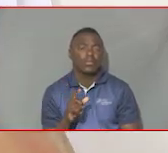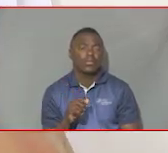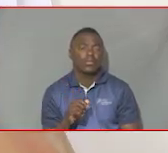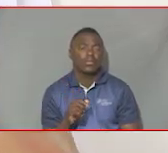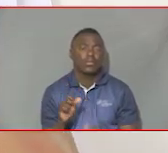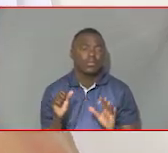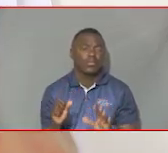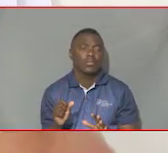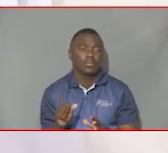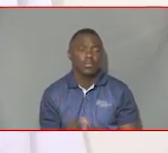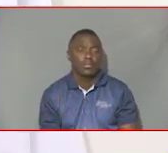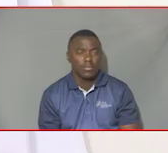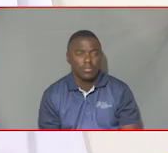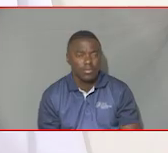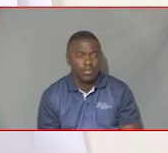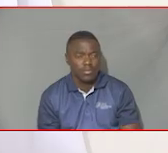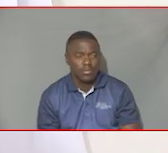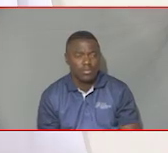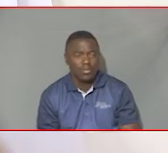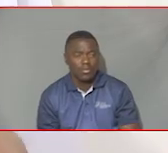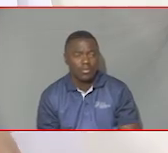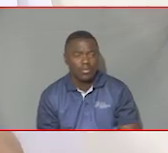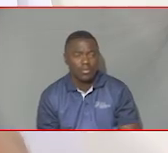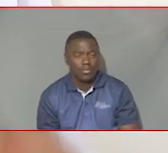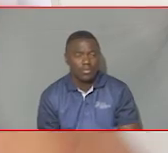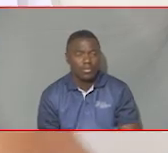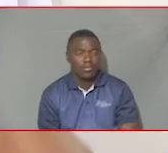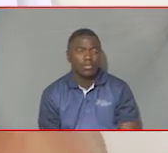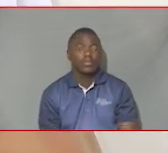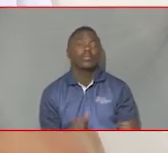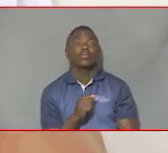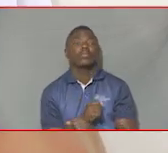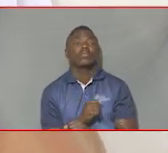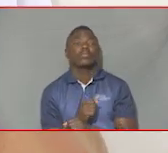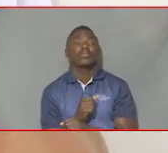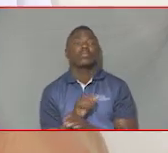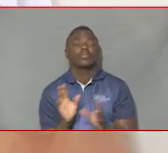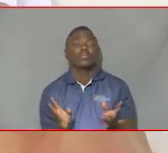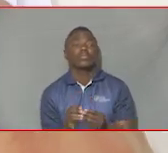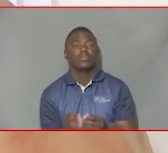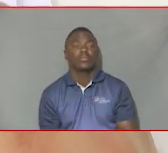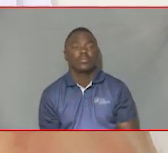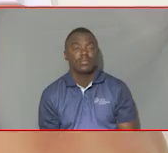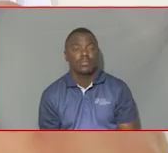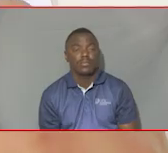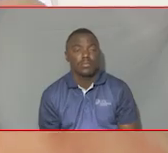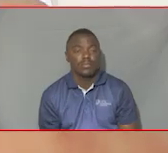left? So if I multiply that out, the answer is